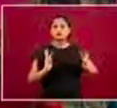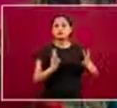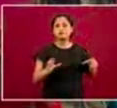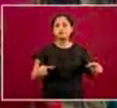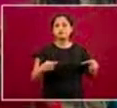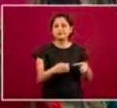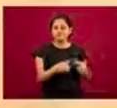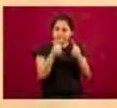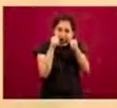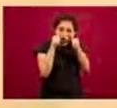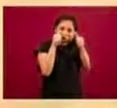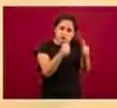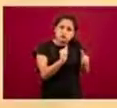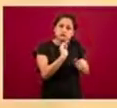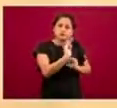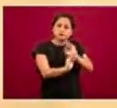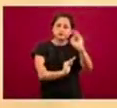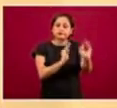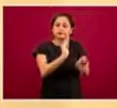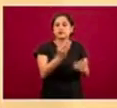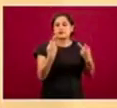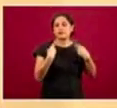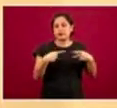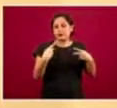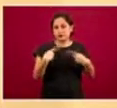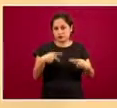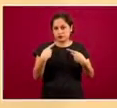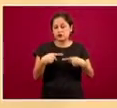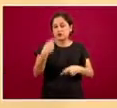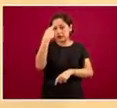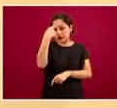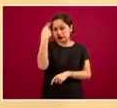or belong to a vulnerable age group,